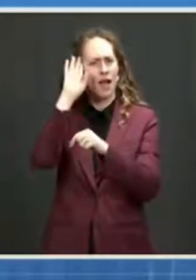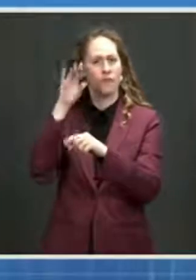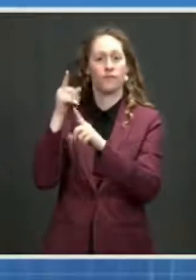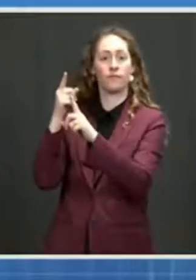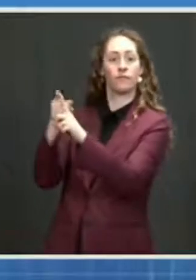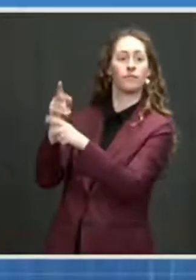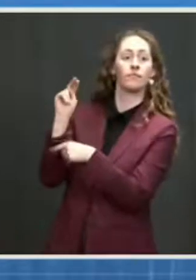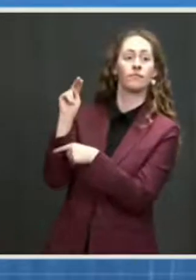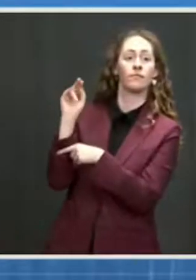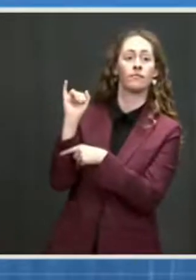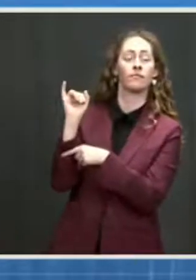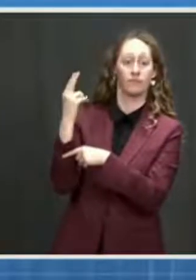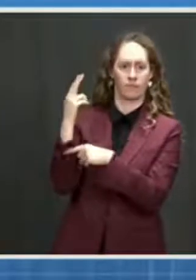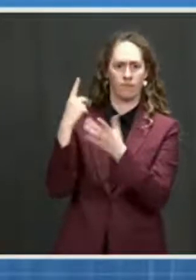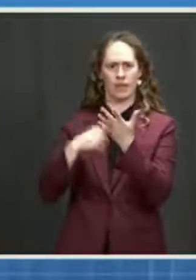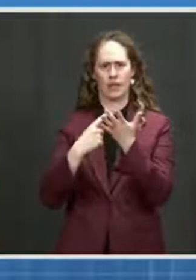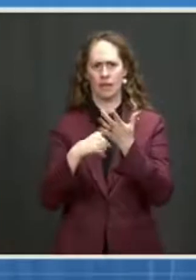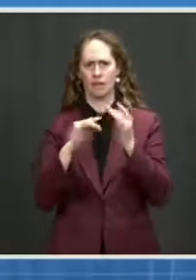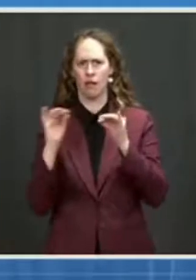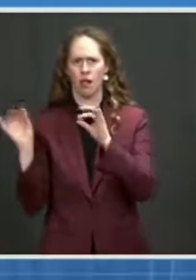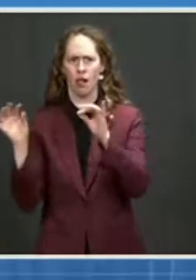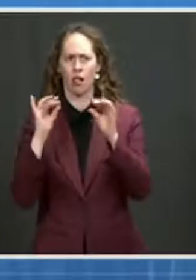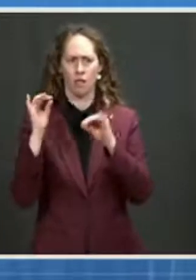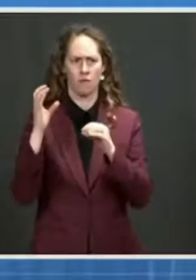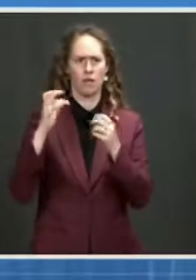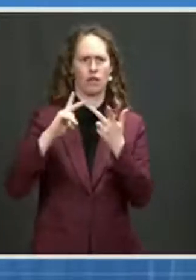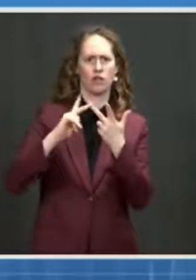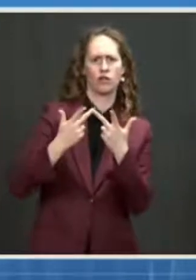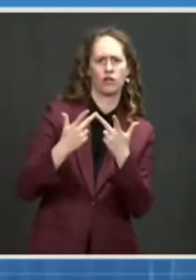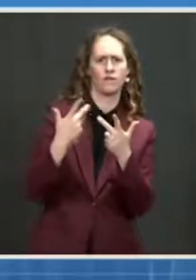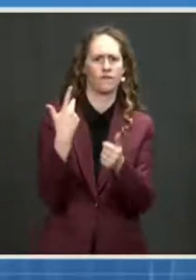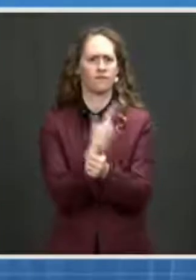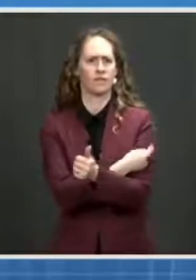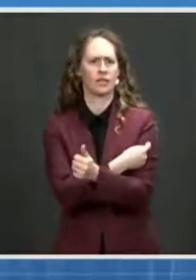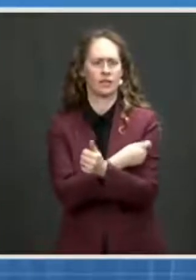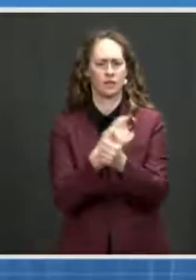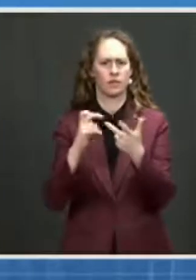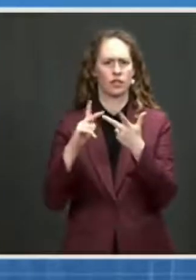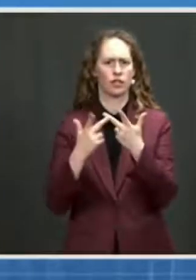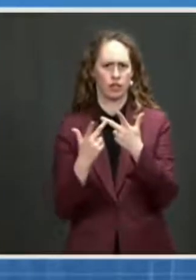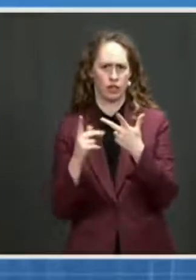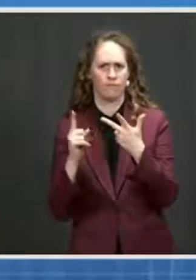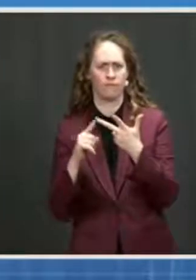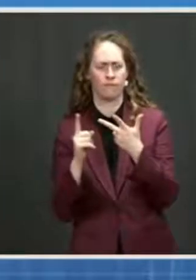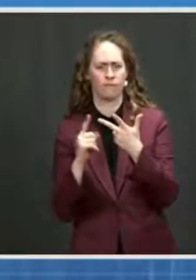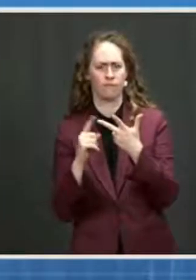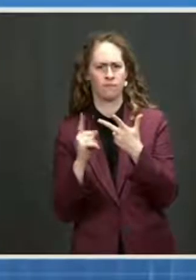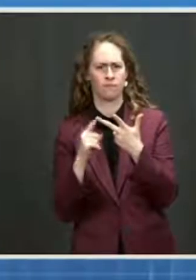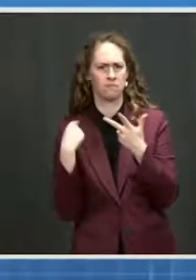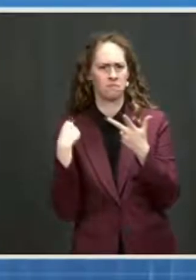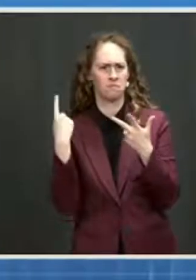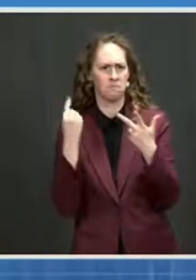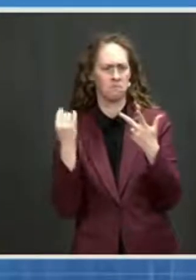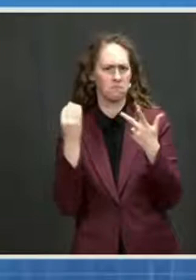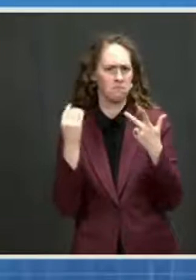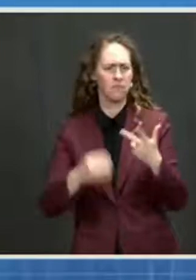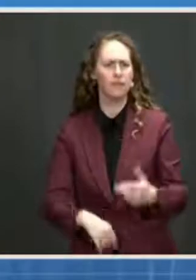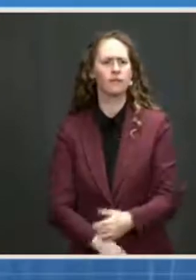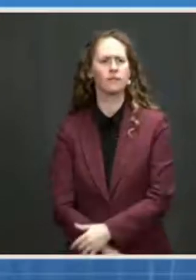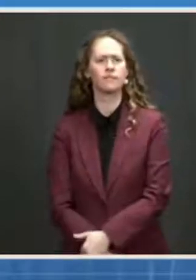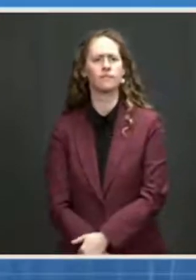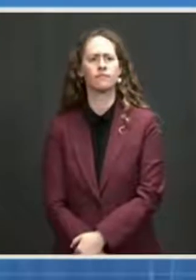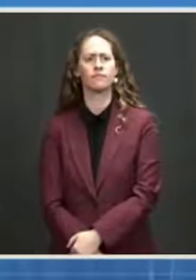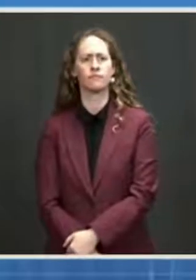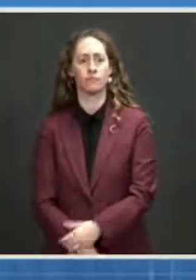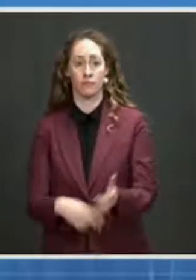the B135, and I was wondering, given what you just were talking about with the Delta, if the lab is working on those boosters as well.